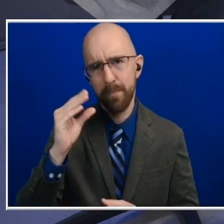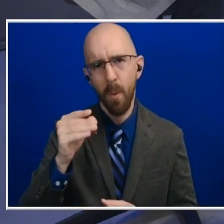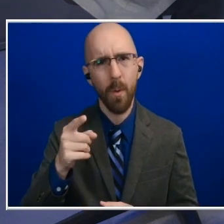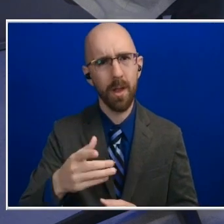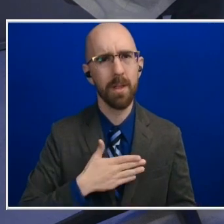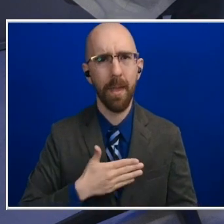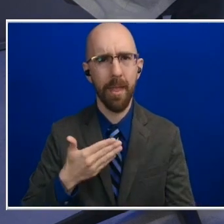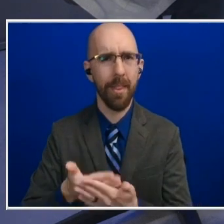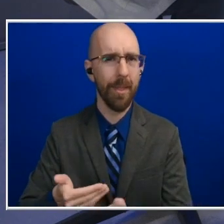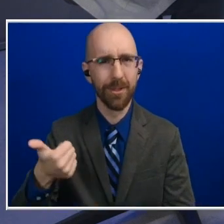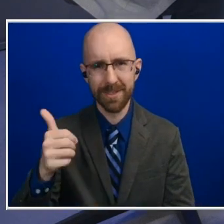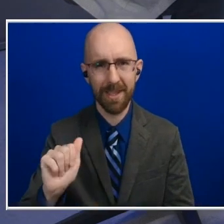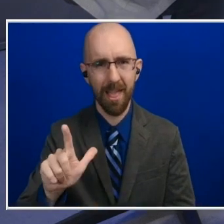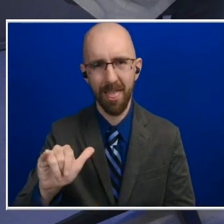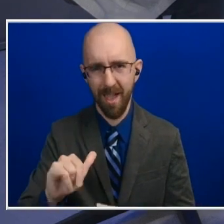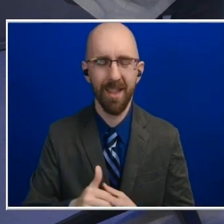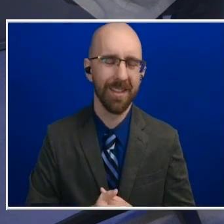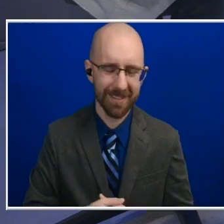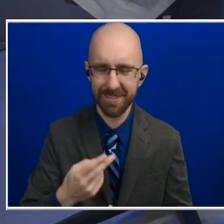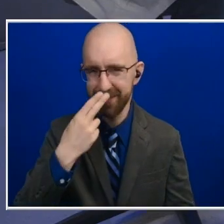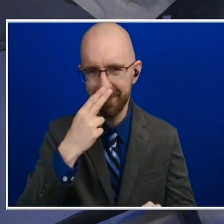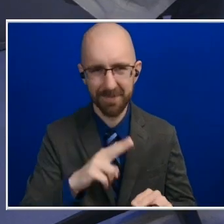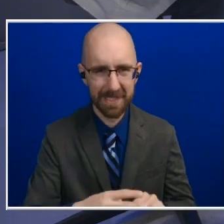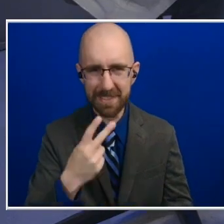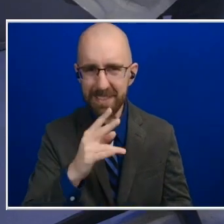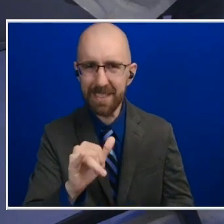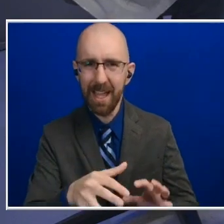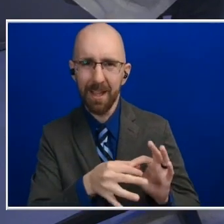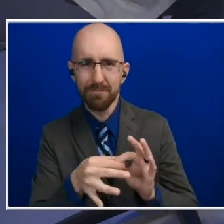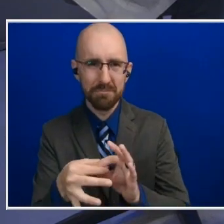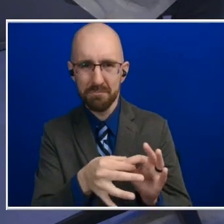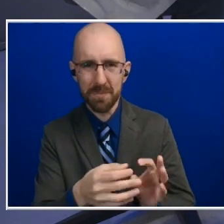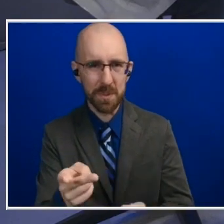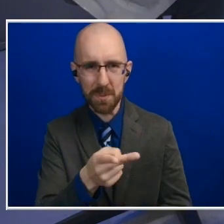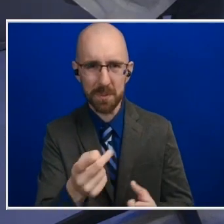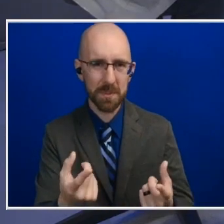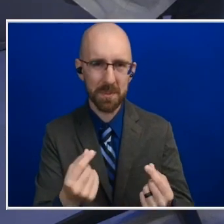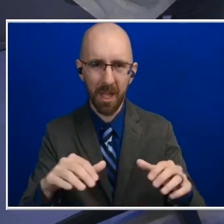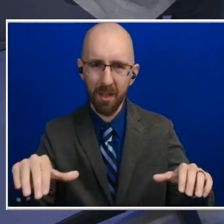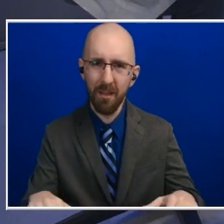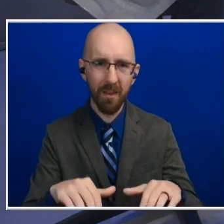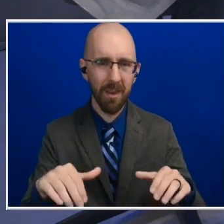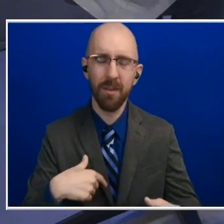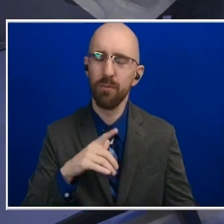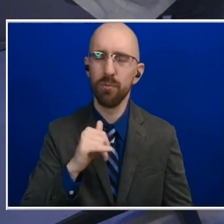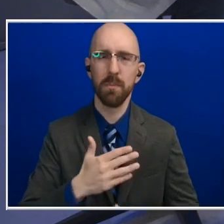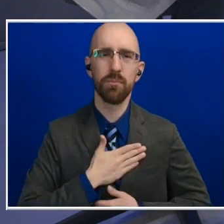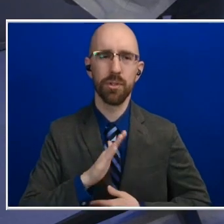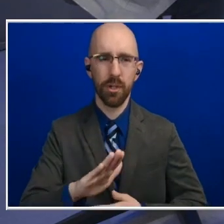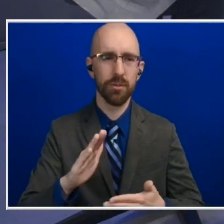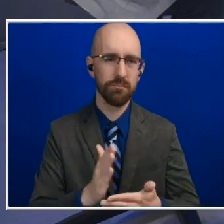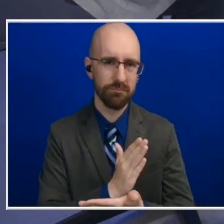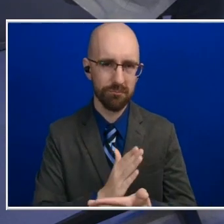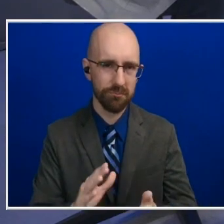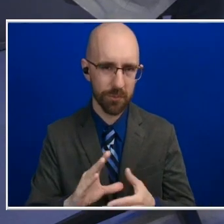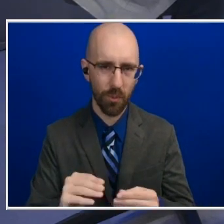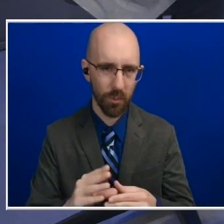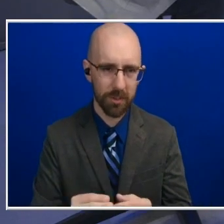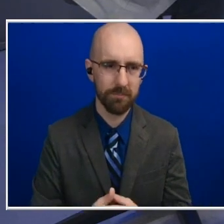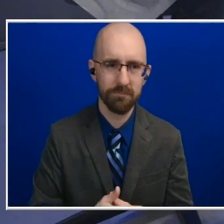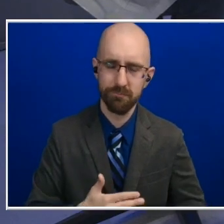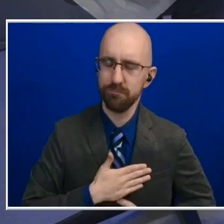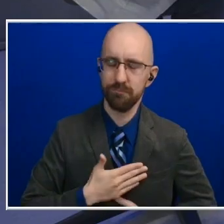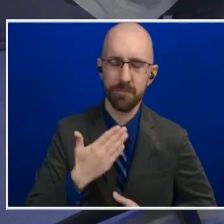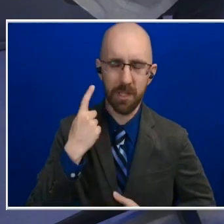This is it's just fun to see what you two have done, and we really appreciate your sharing your story with us. my pleasure. Thank you for having us. All right,